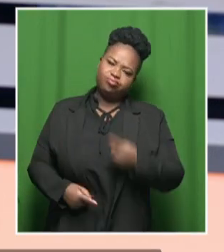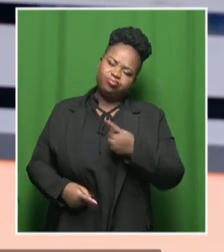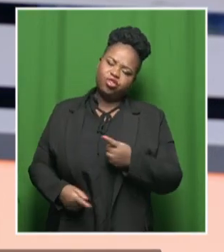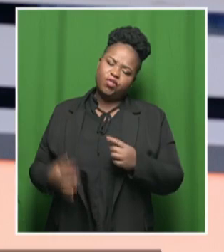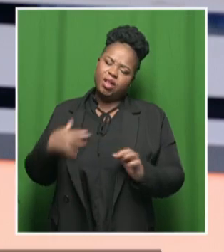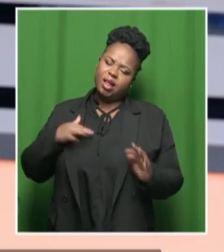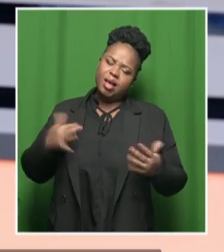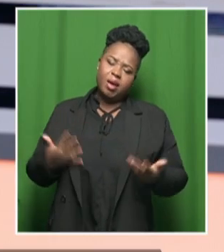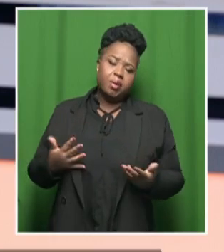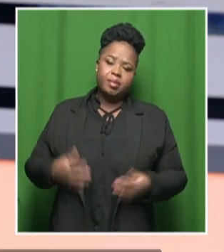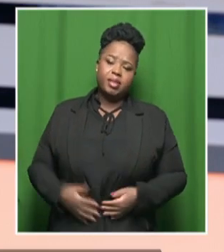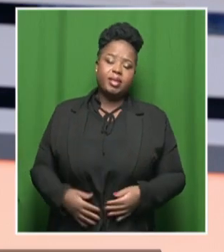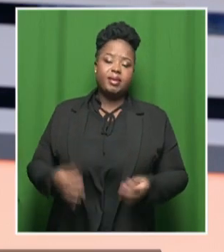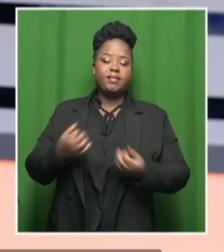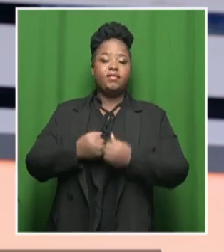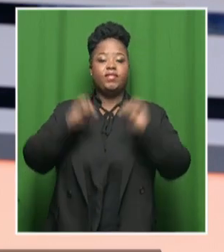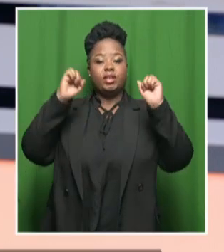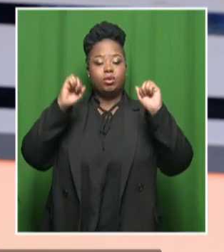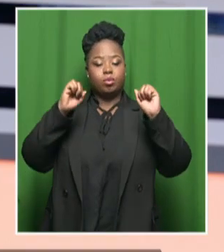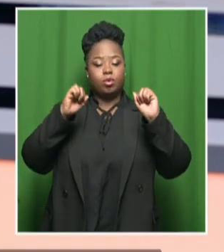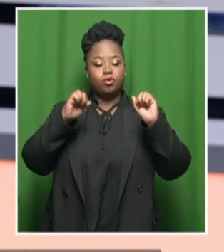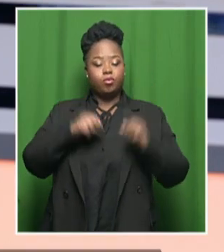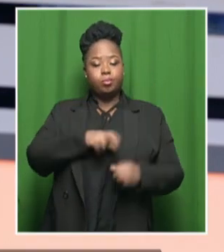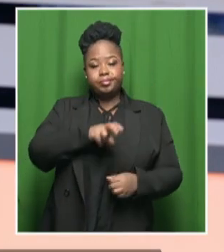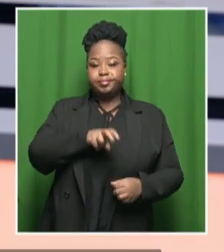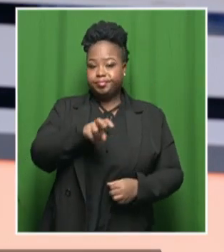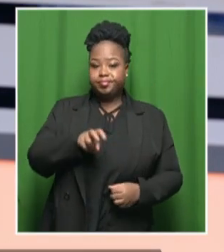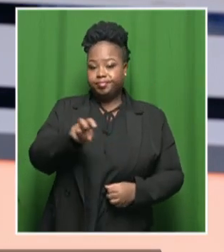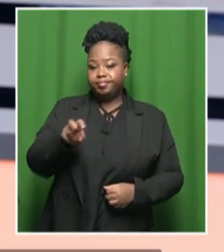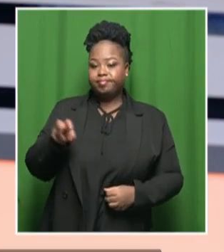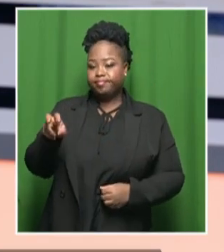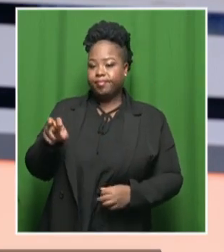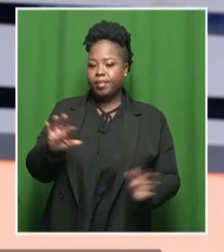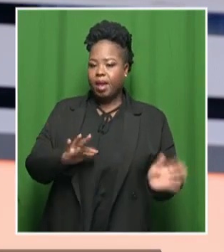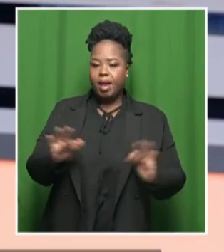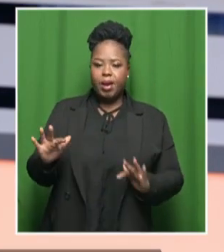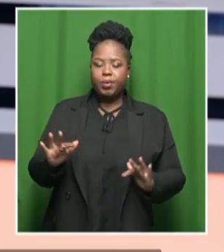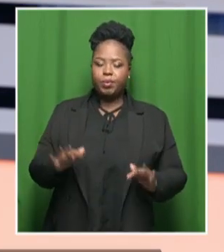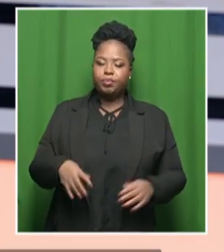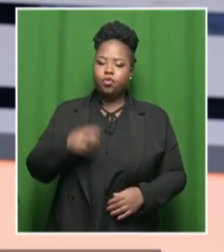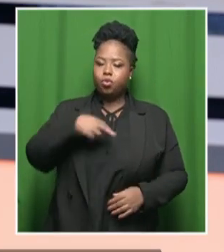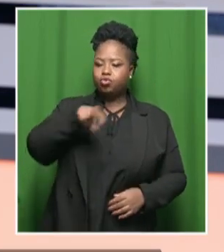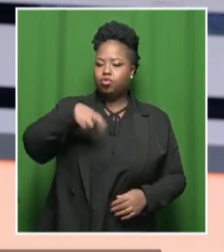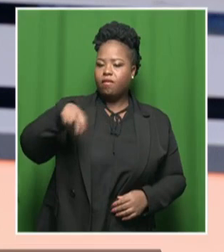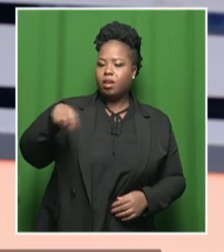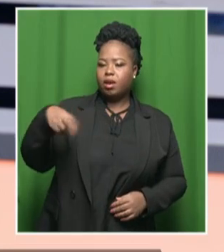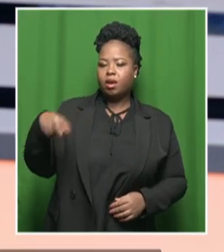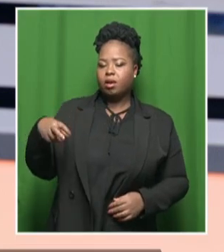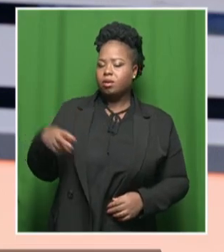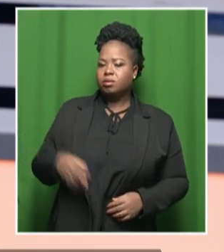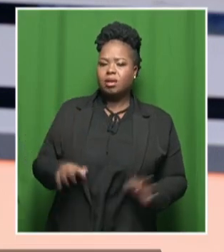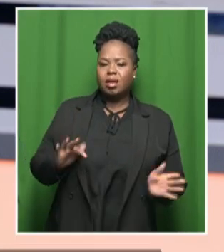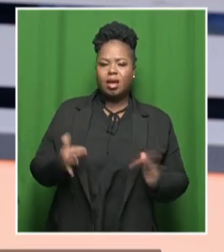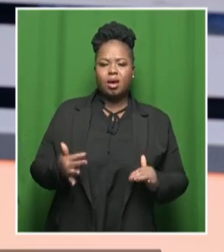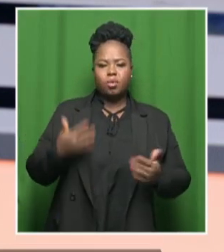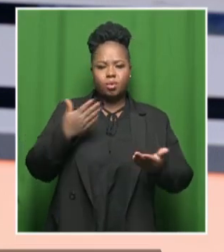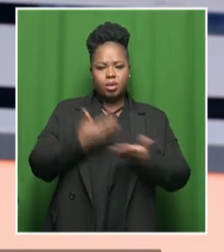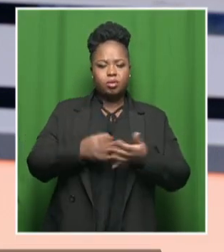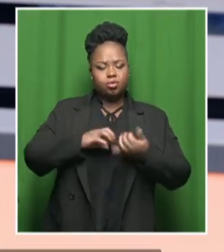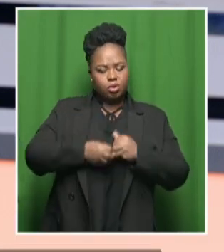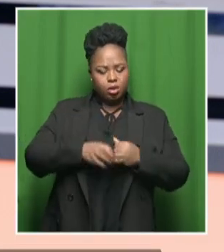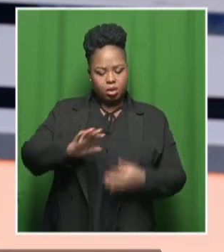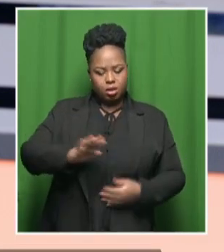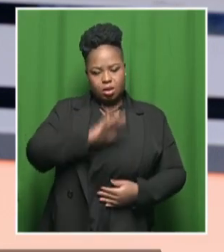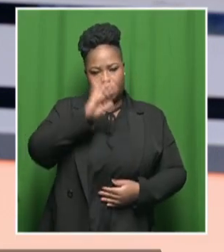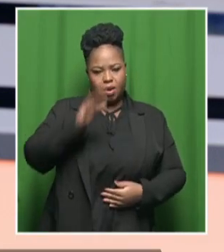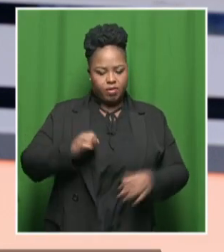on the freedom of movement within the continent, and how we can sort of look at bringing Africa more together.